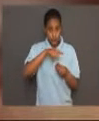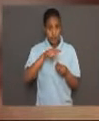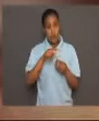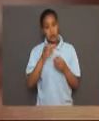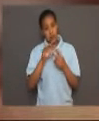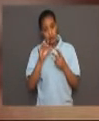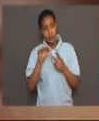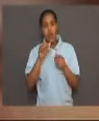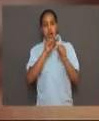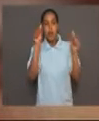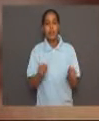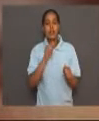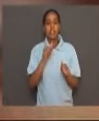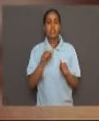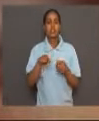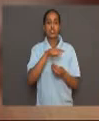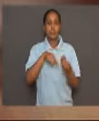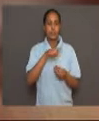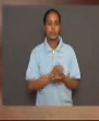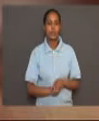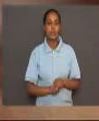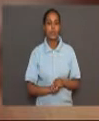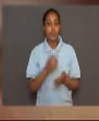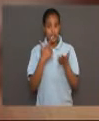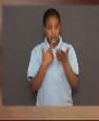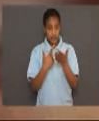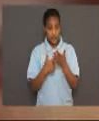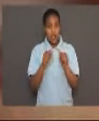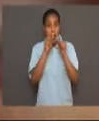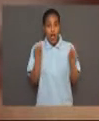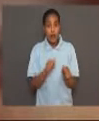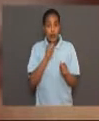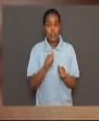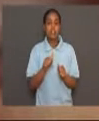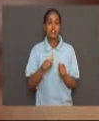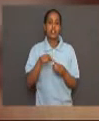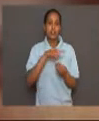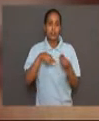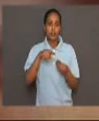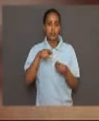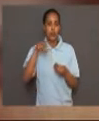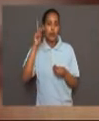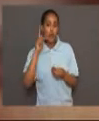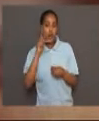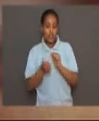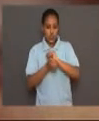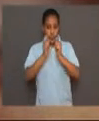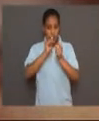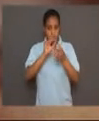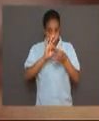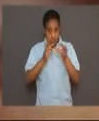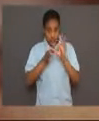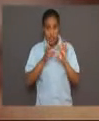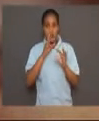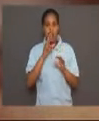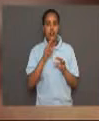with amorphous regions. In these amorphous regions, the polymer chains are